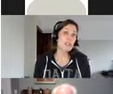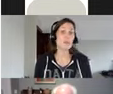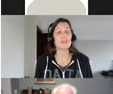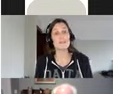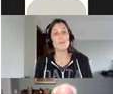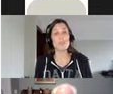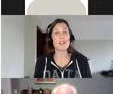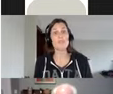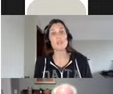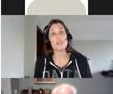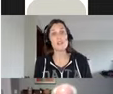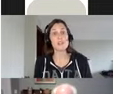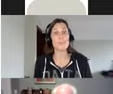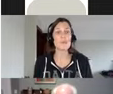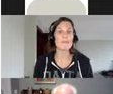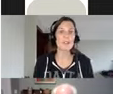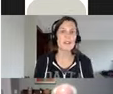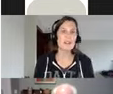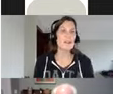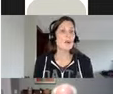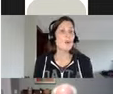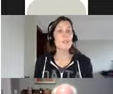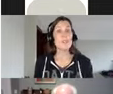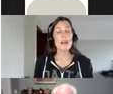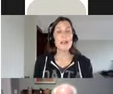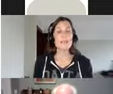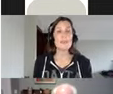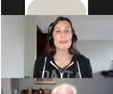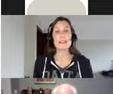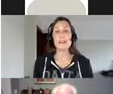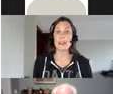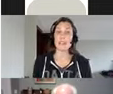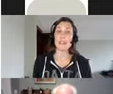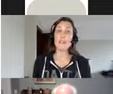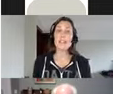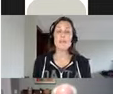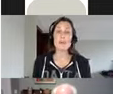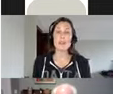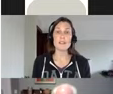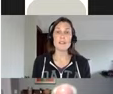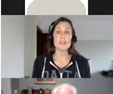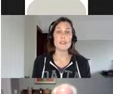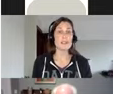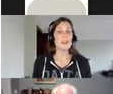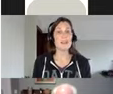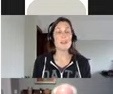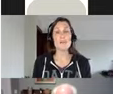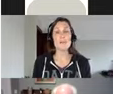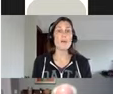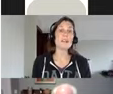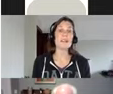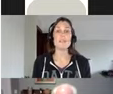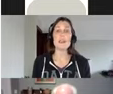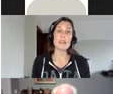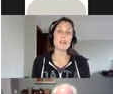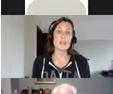smaller symbol. More stuff, larger symbol. Or if you have numeric data that has an inflection point of interest, you know,